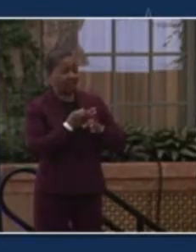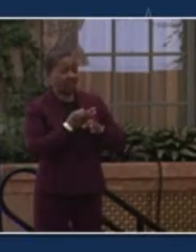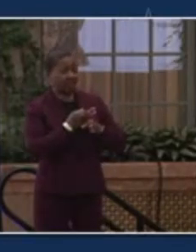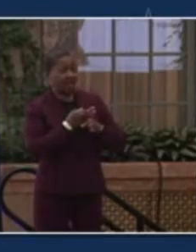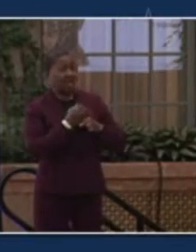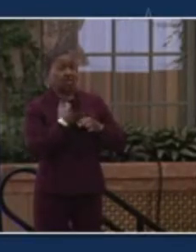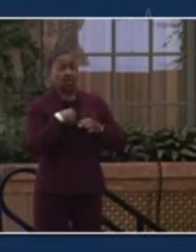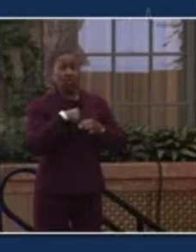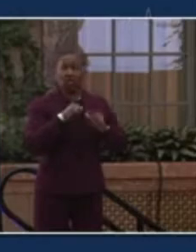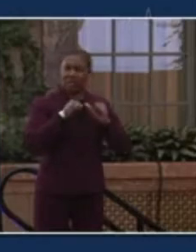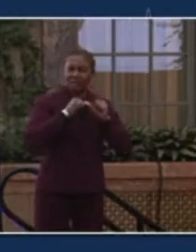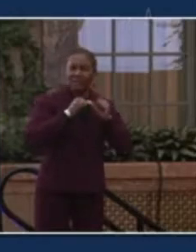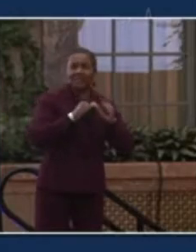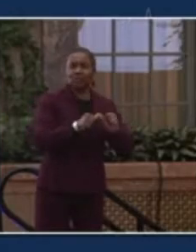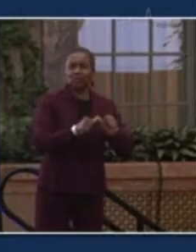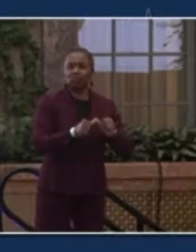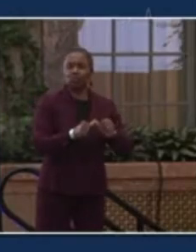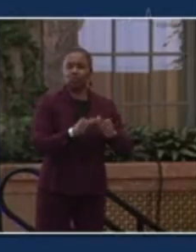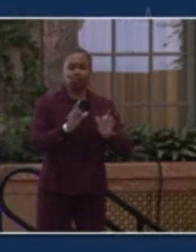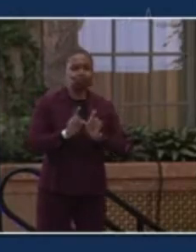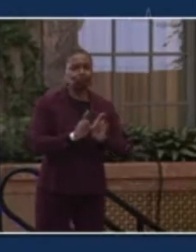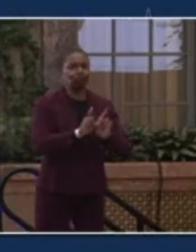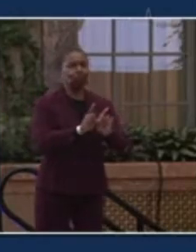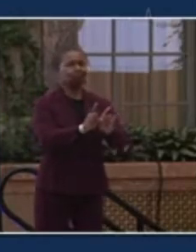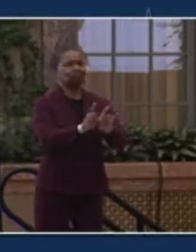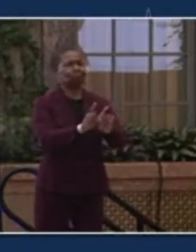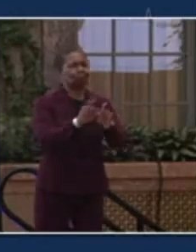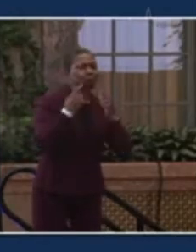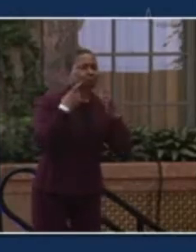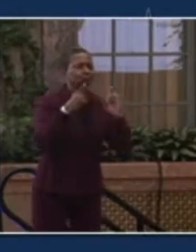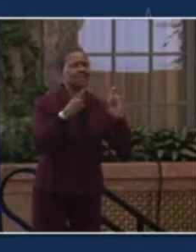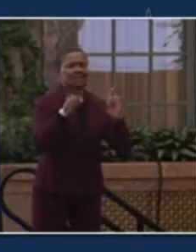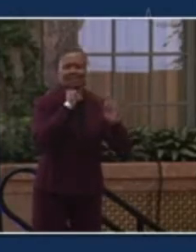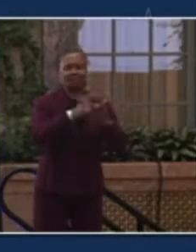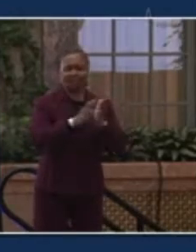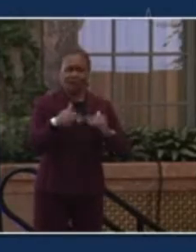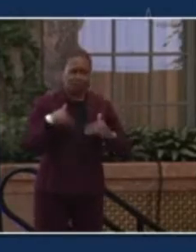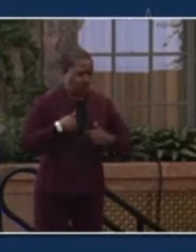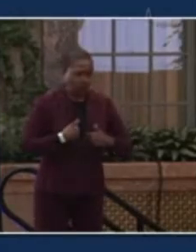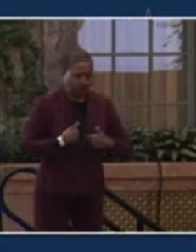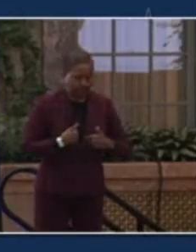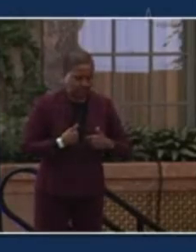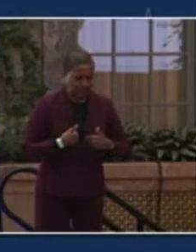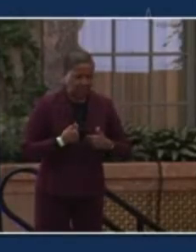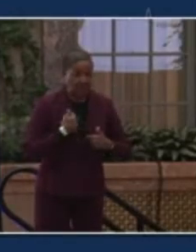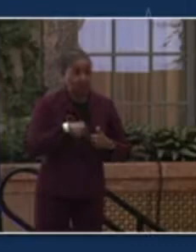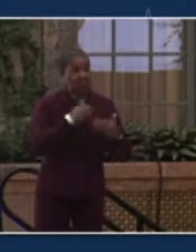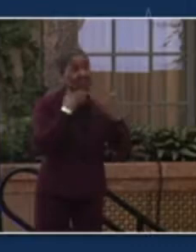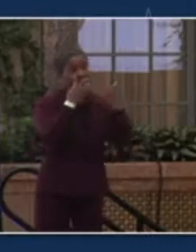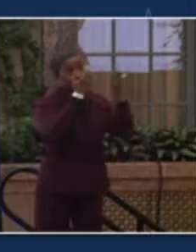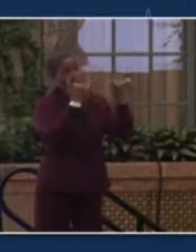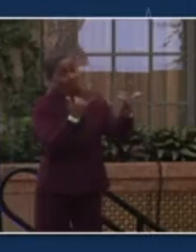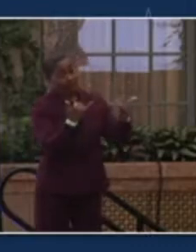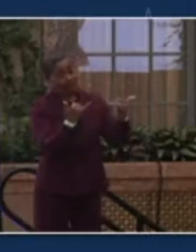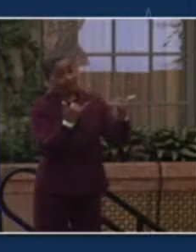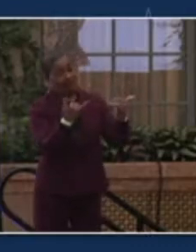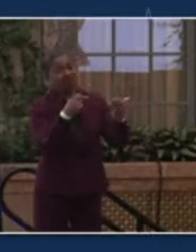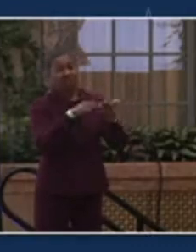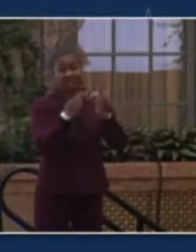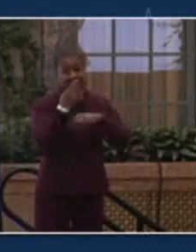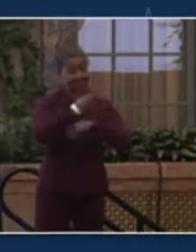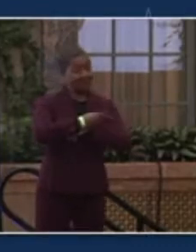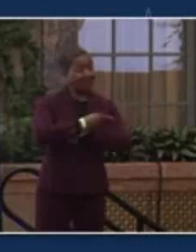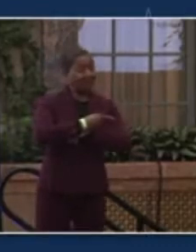that we will continue to walk together and never be weary. And Lord, we thank you now for this